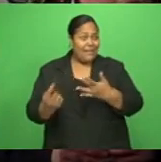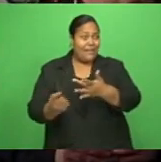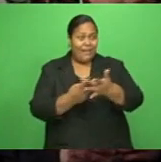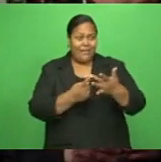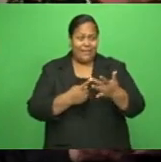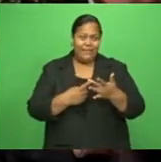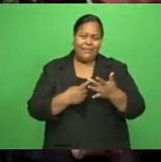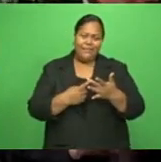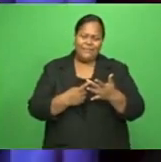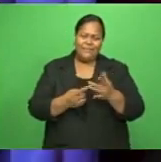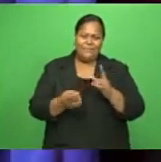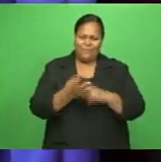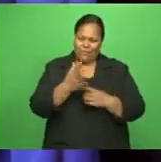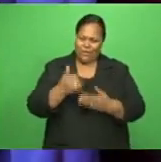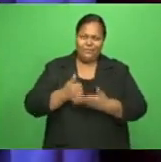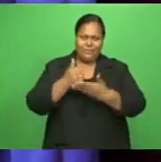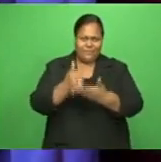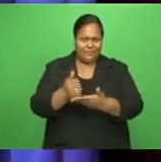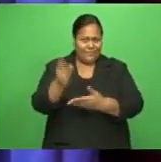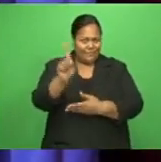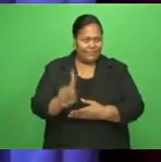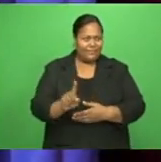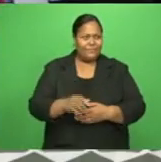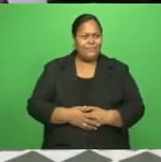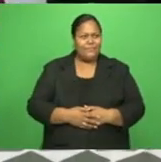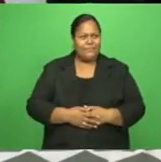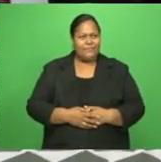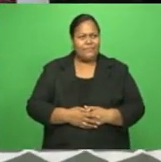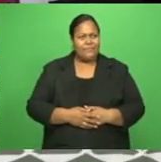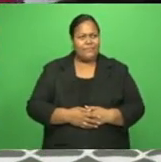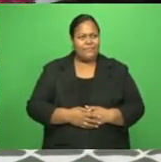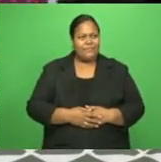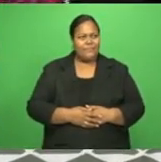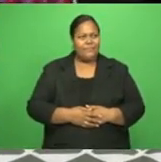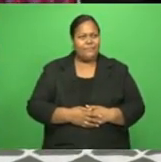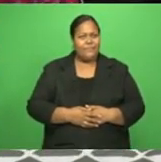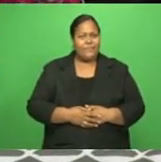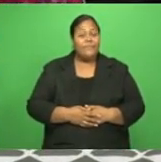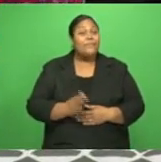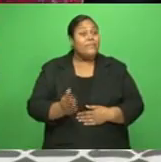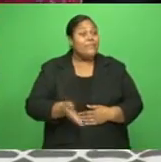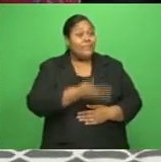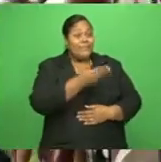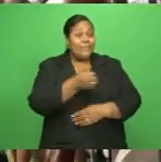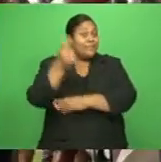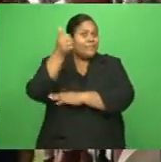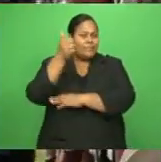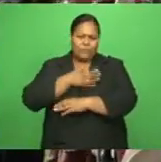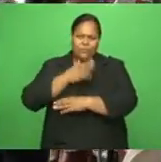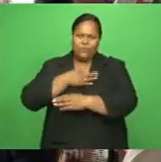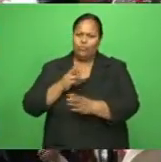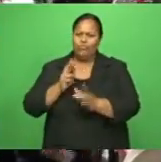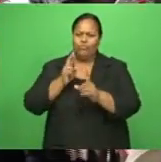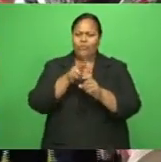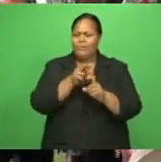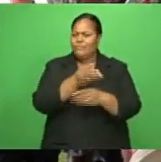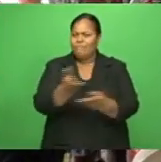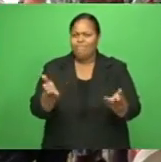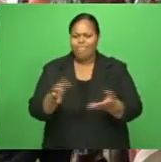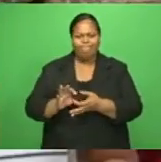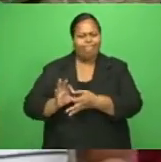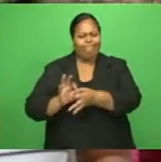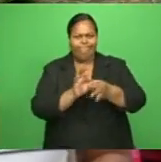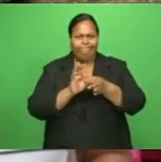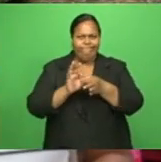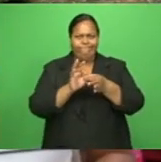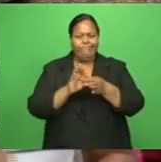women. And that's what we've been trying to do. Fito says they intended to reach out to the community and show solidarity with those who